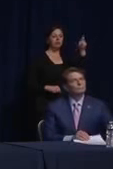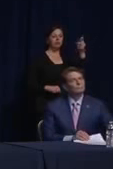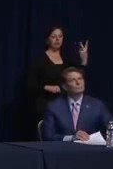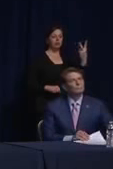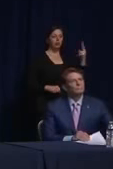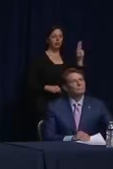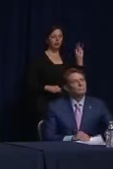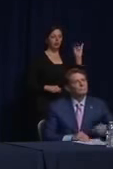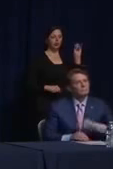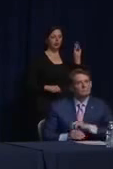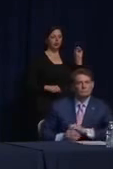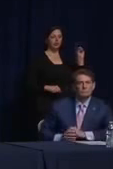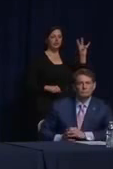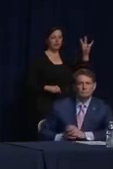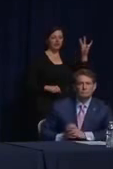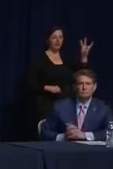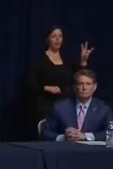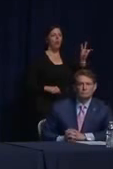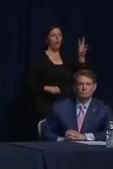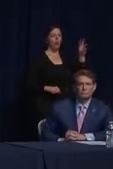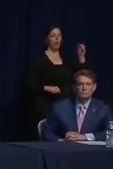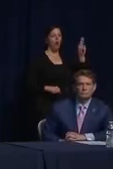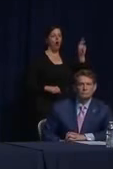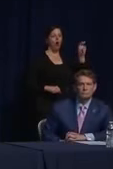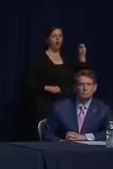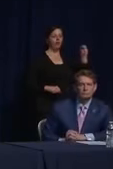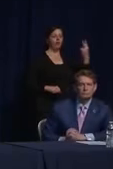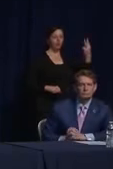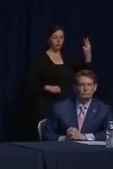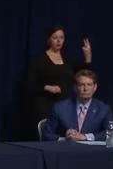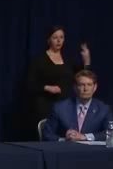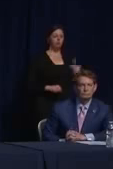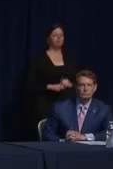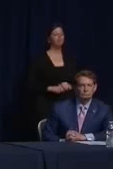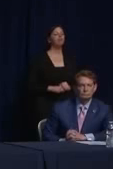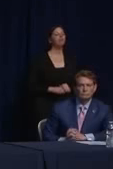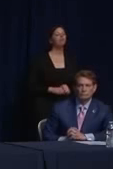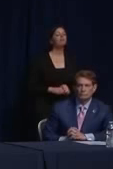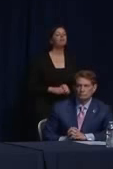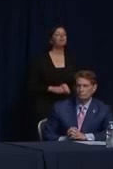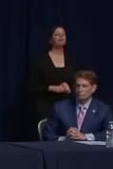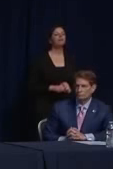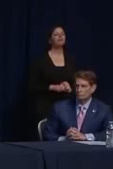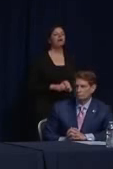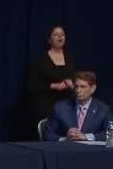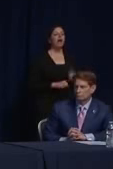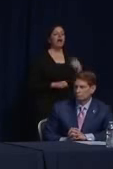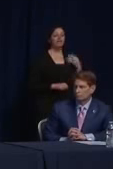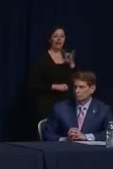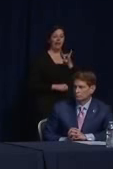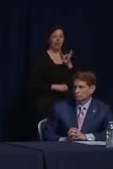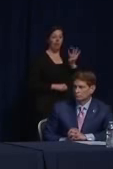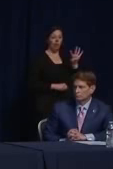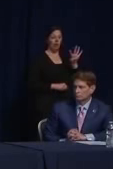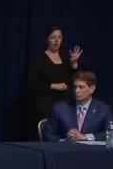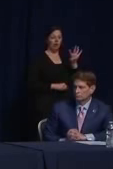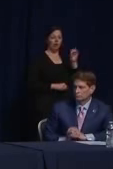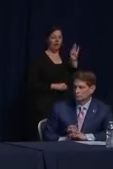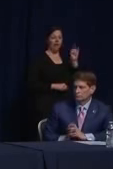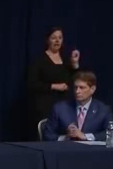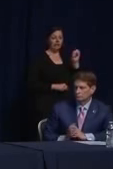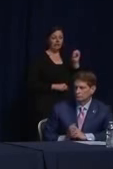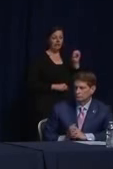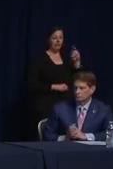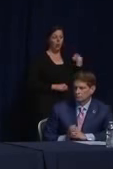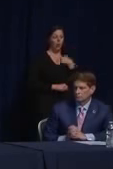7, and Warren, 2. We are still gathering detail on 84 of the cases as to their